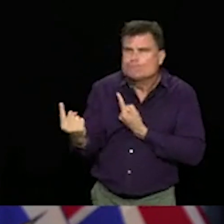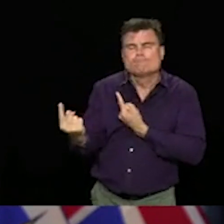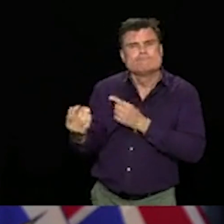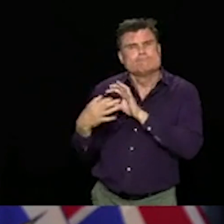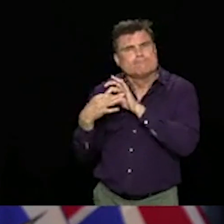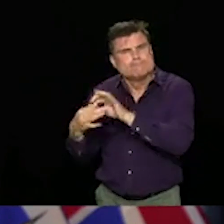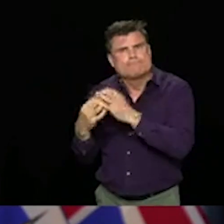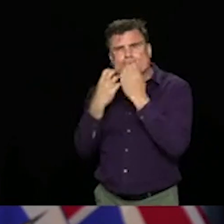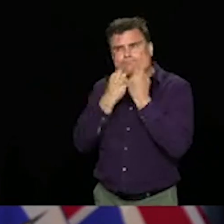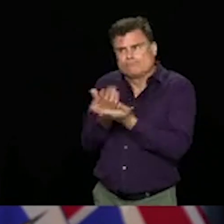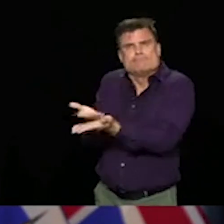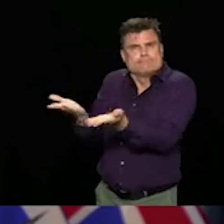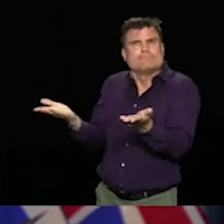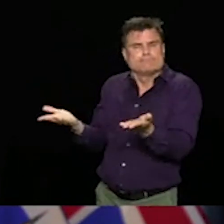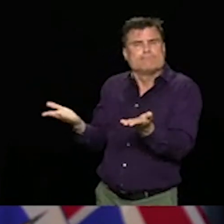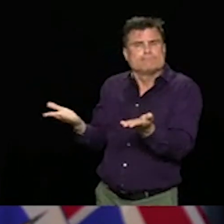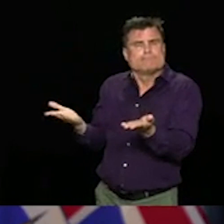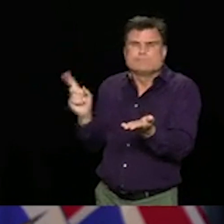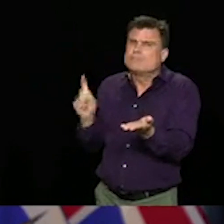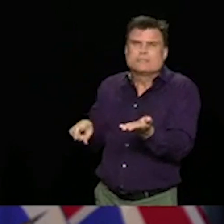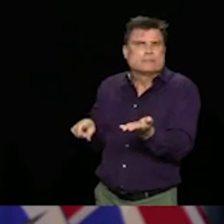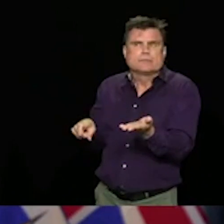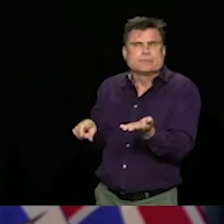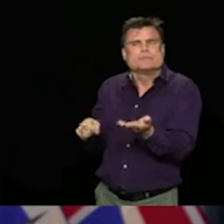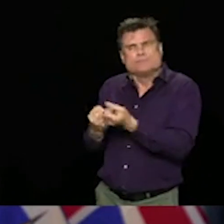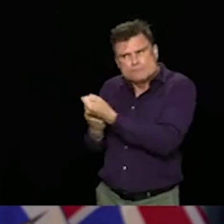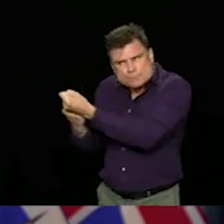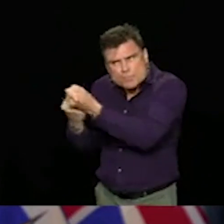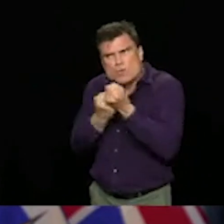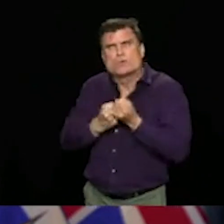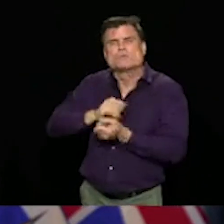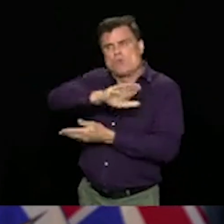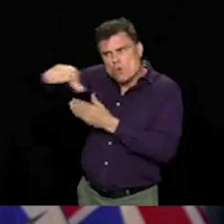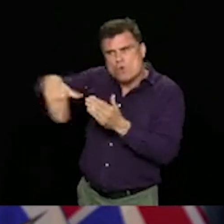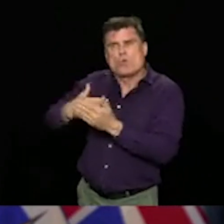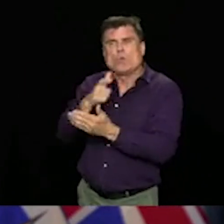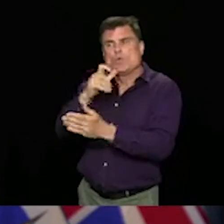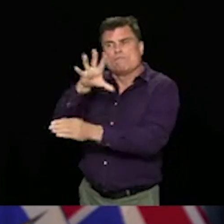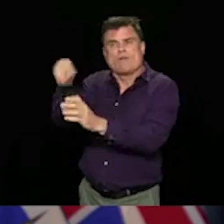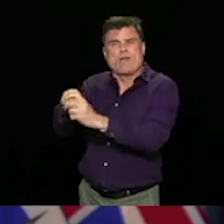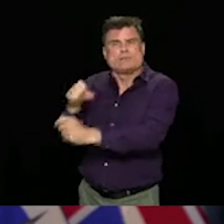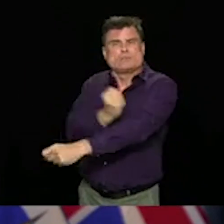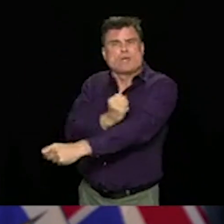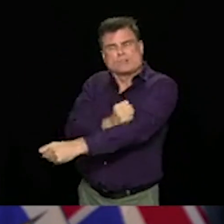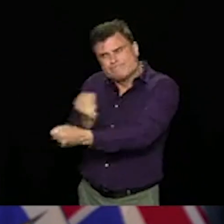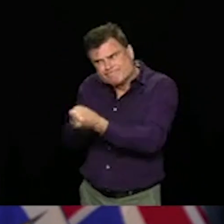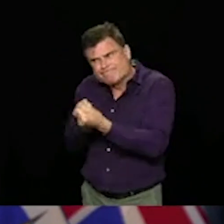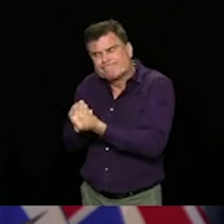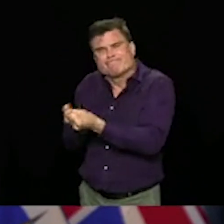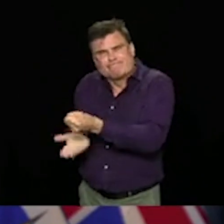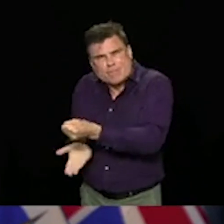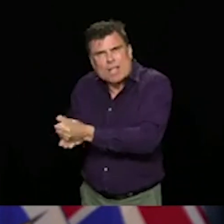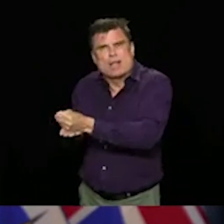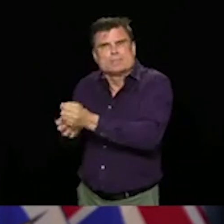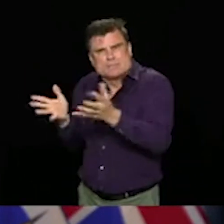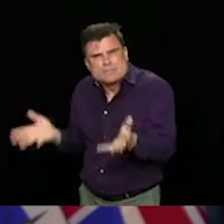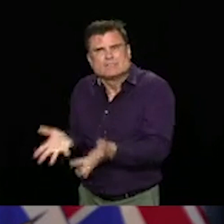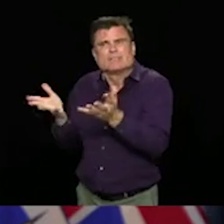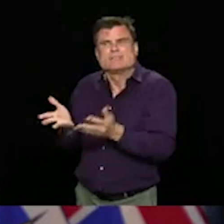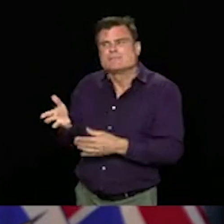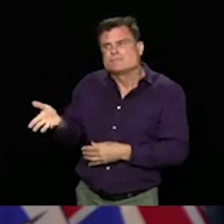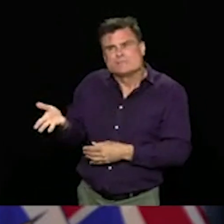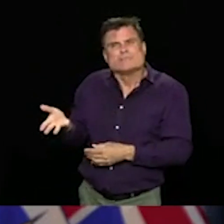our workmates, all people who use drugs, and help them know that they can reach out for help. They can talk about this, that we